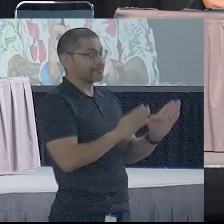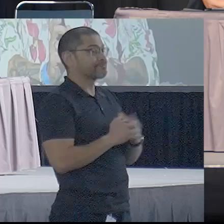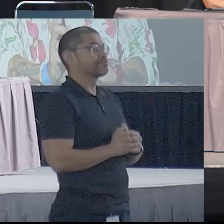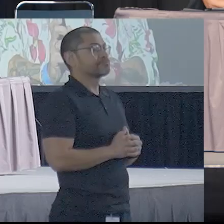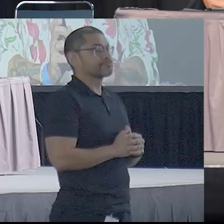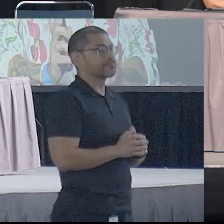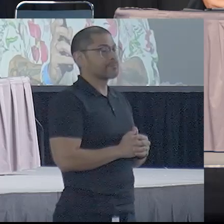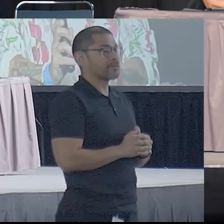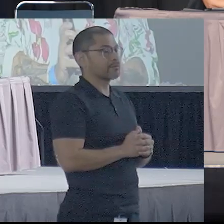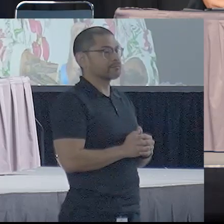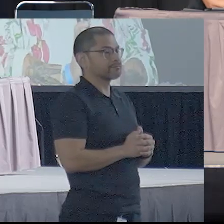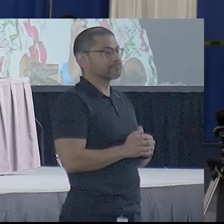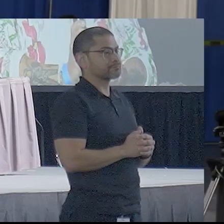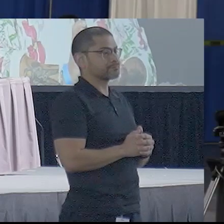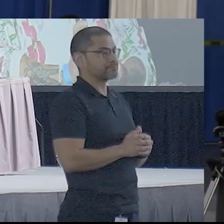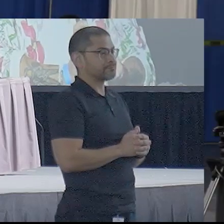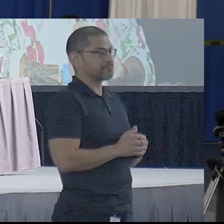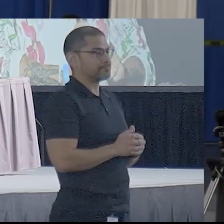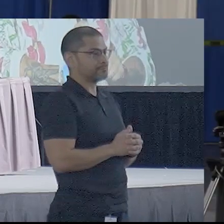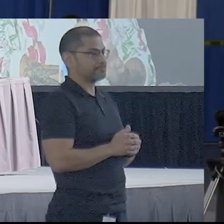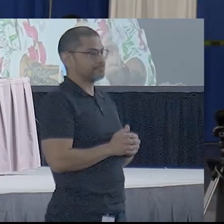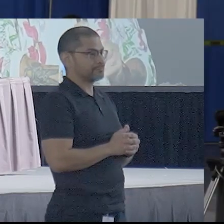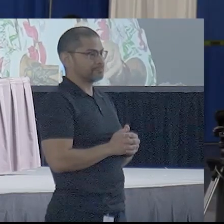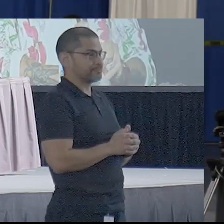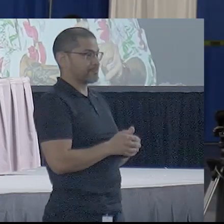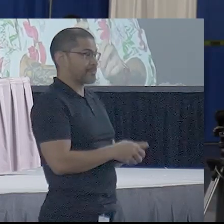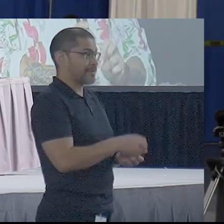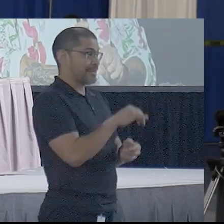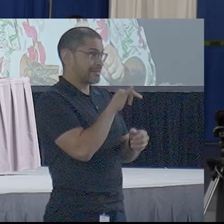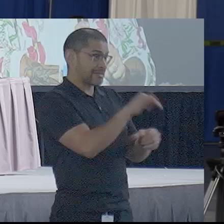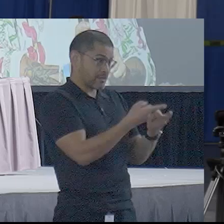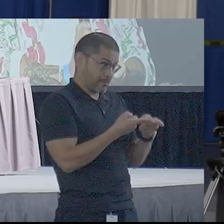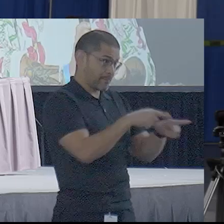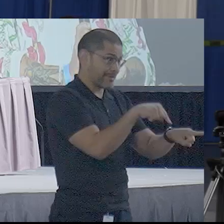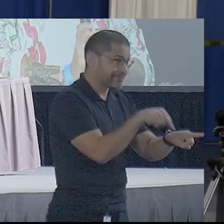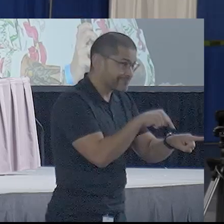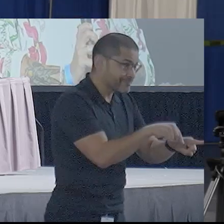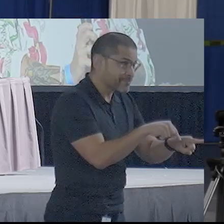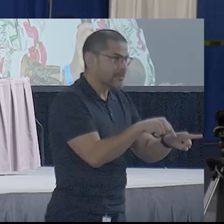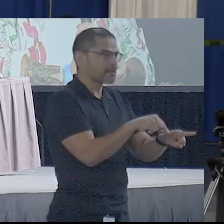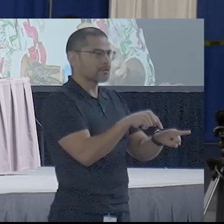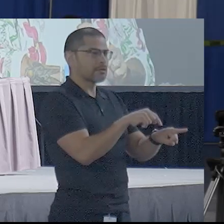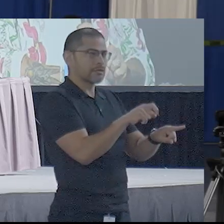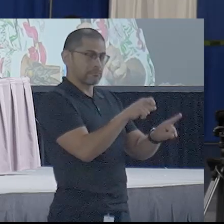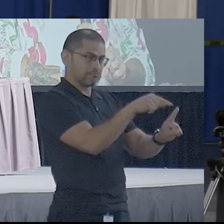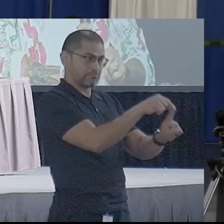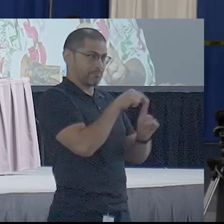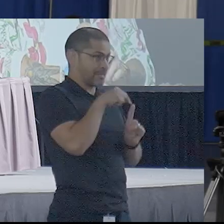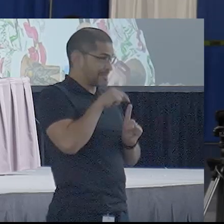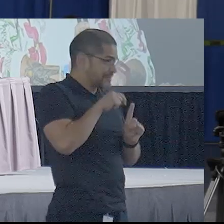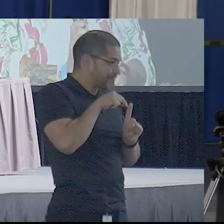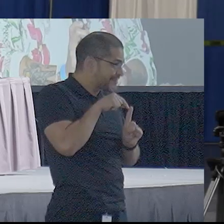this event apart. I think it's no coincidence that this event is hosted in Houston. We do